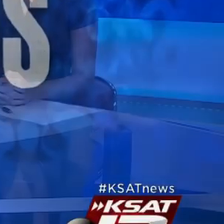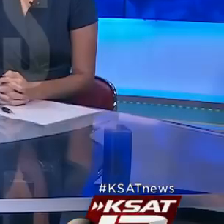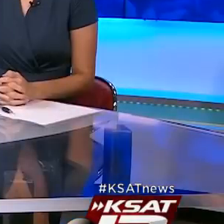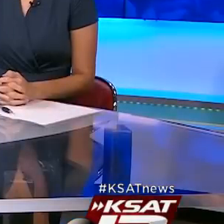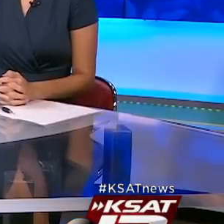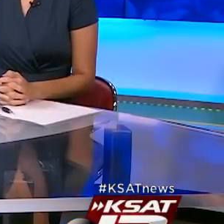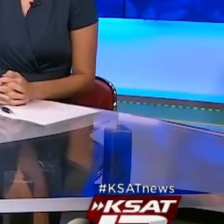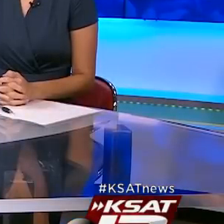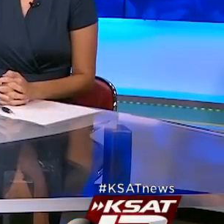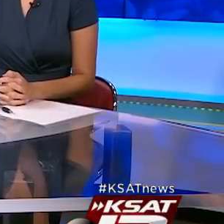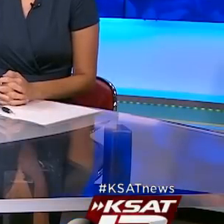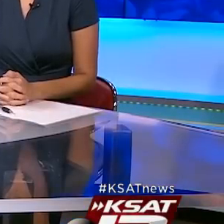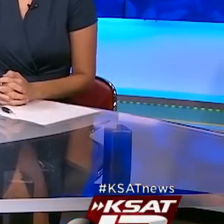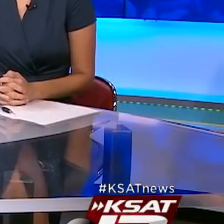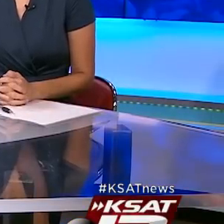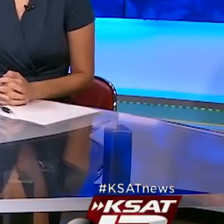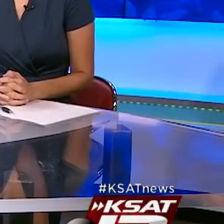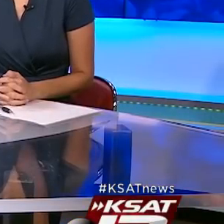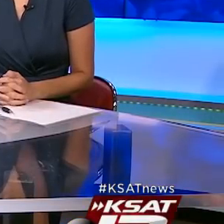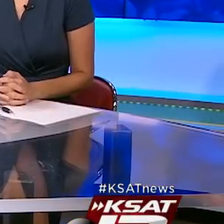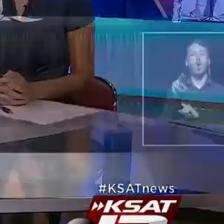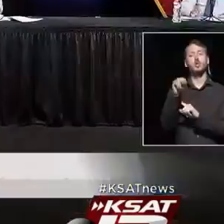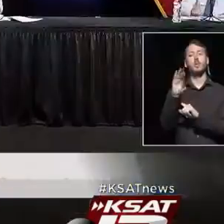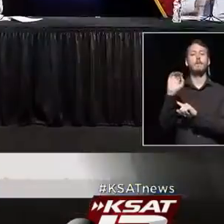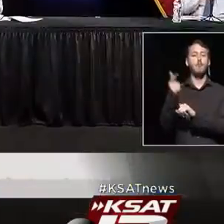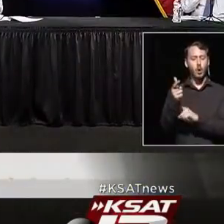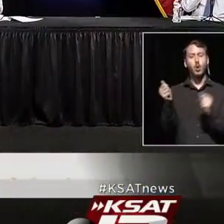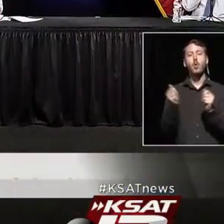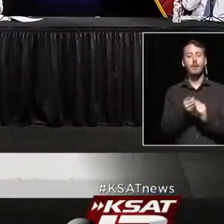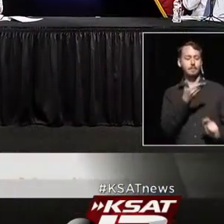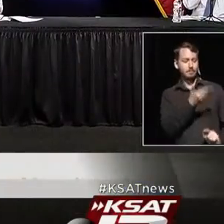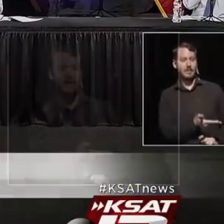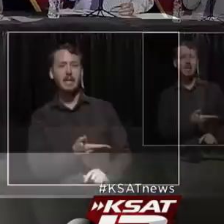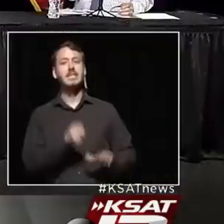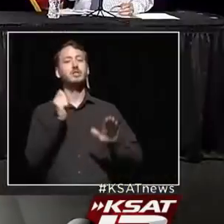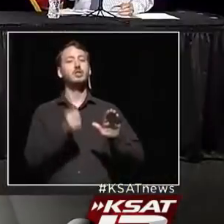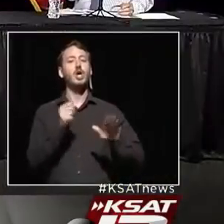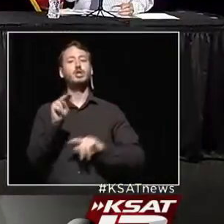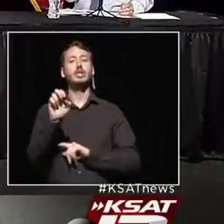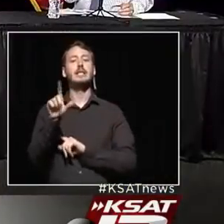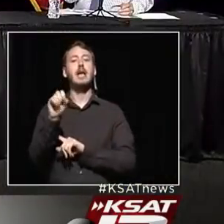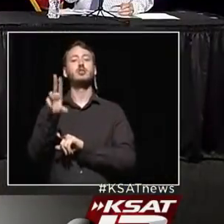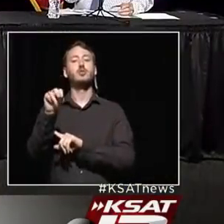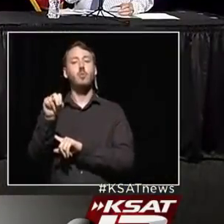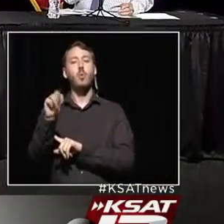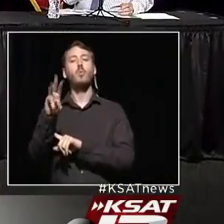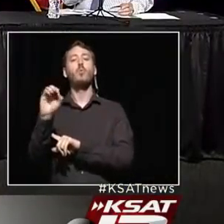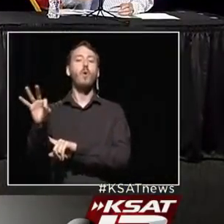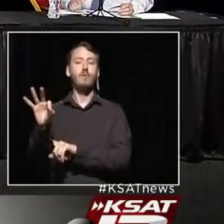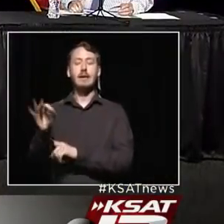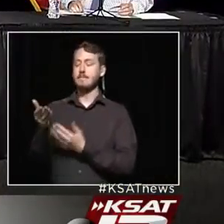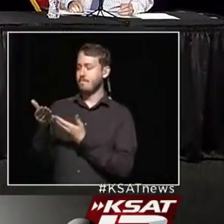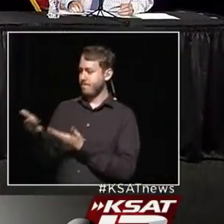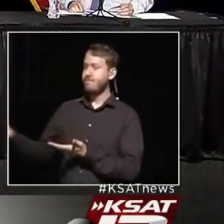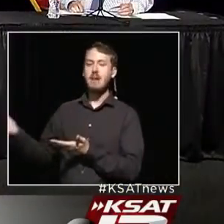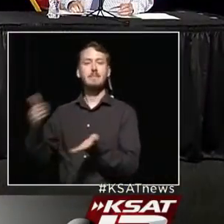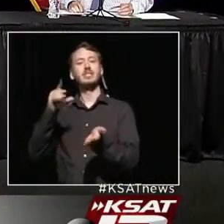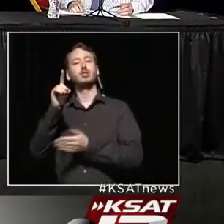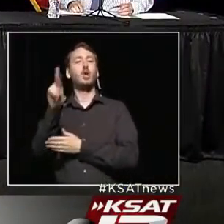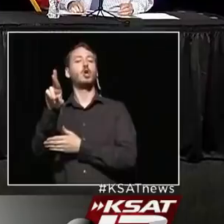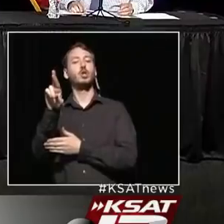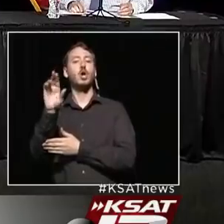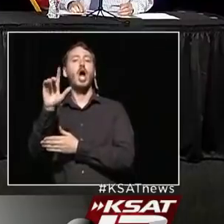It is time for the daily coronavirus update. Let's go there live. Tonight we're joined by Dr. Galate Aga, who is our chief